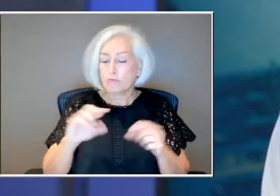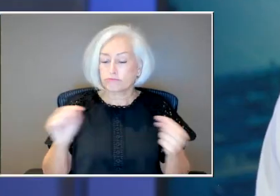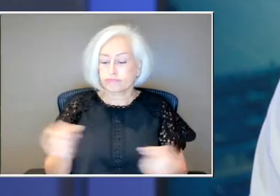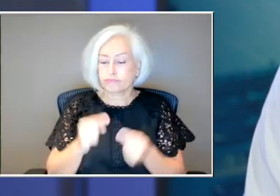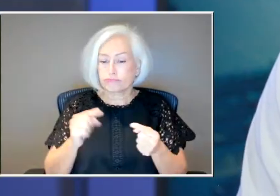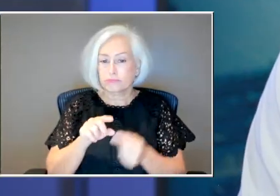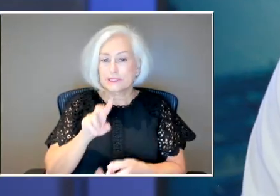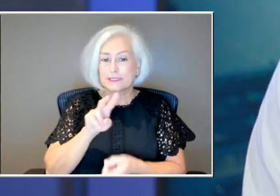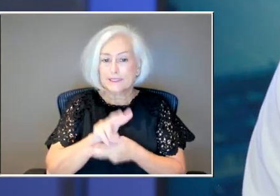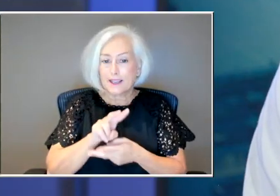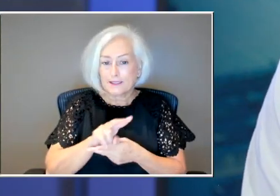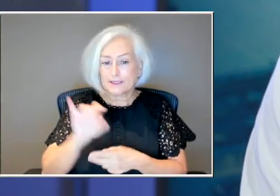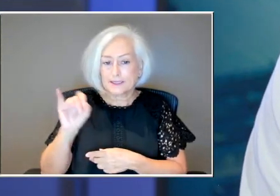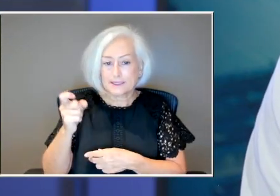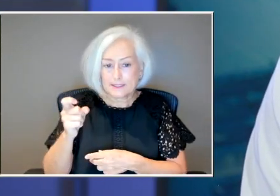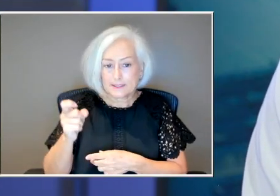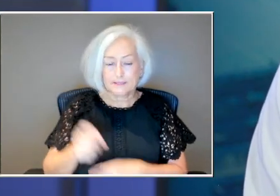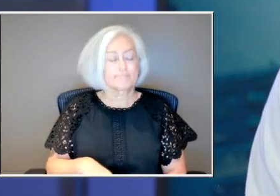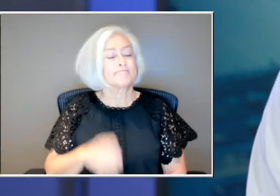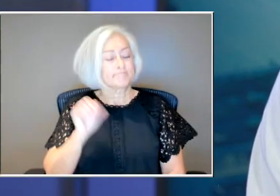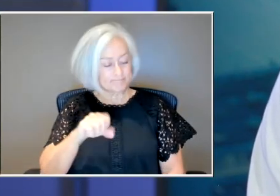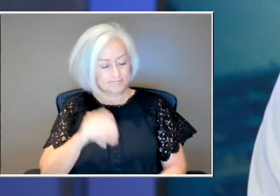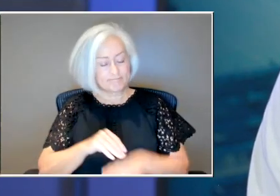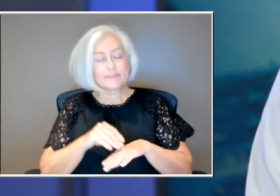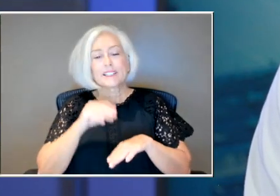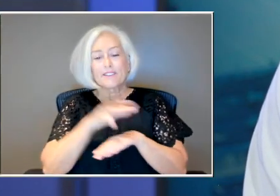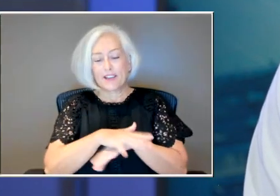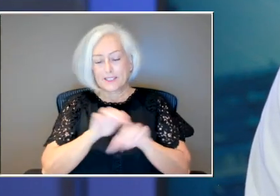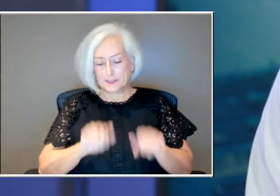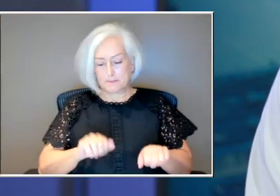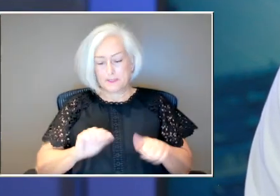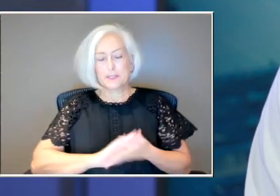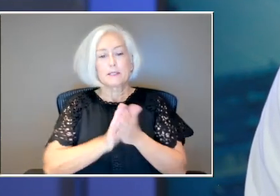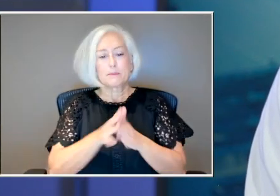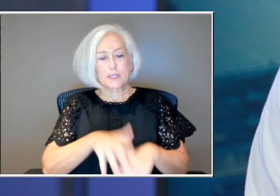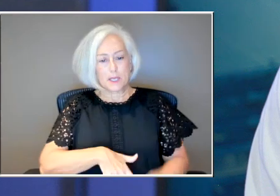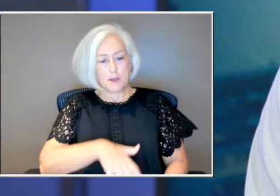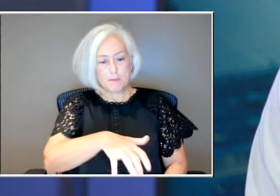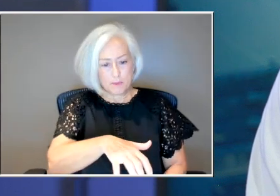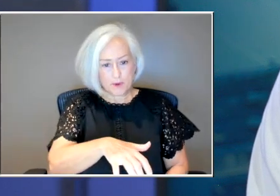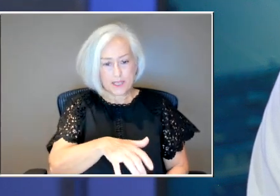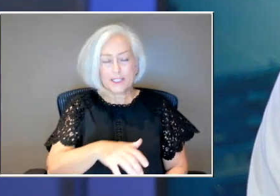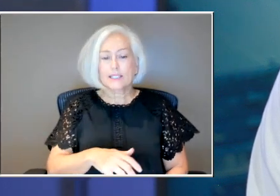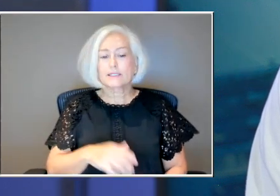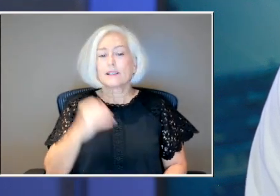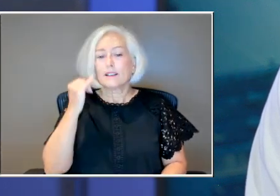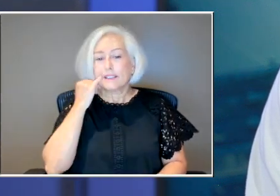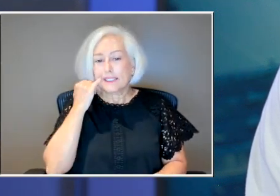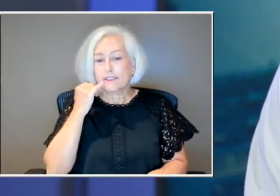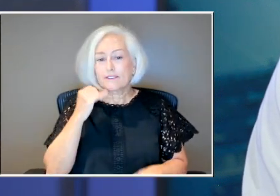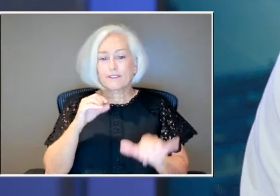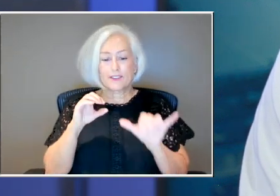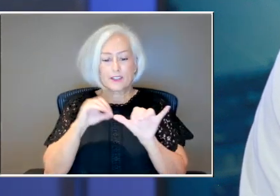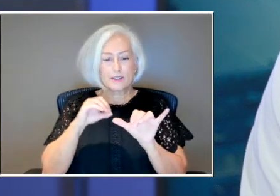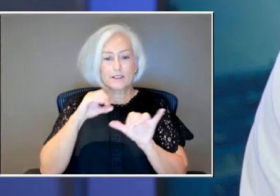affects fertility. Some of those things we just mentioned, like when it causes significant scarring of the fallopian tubes